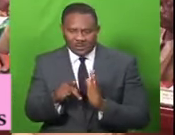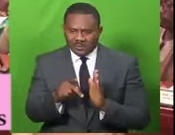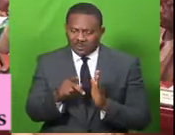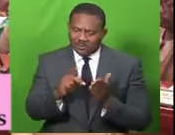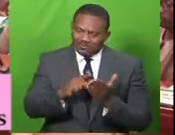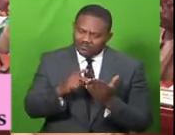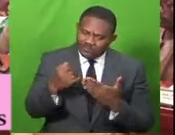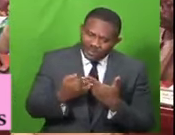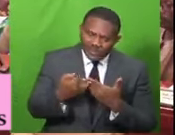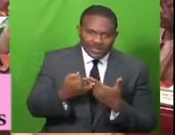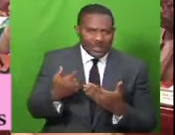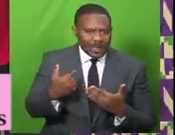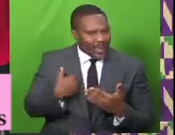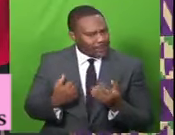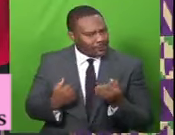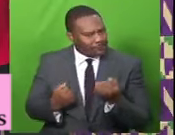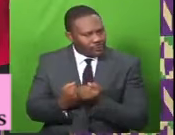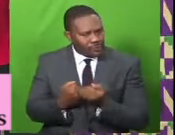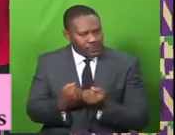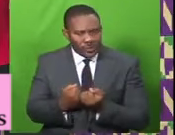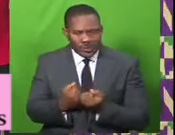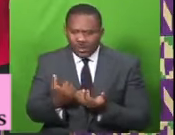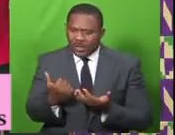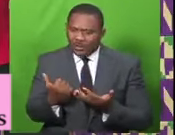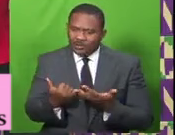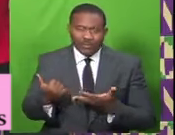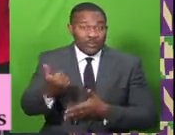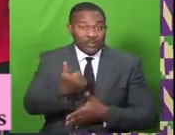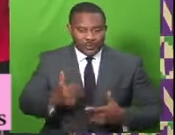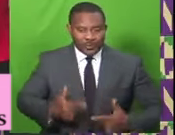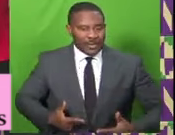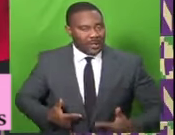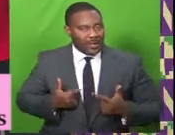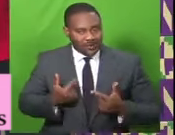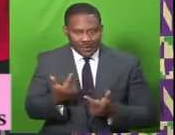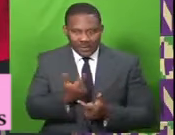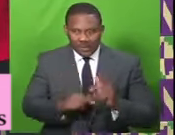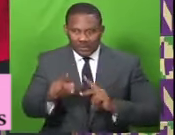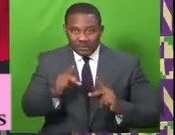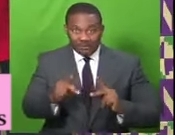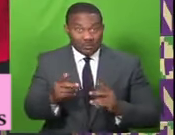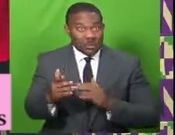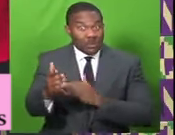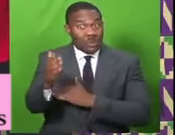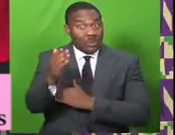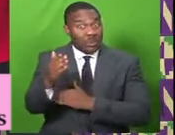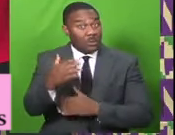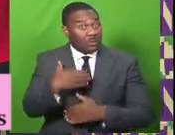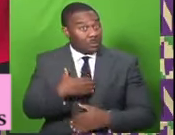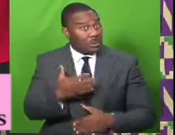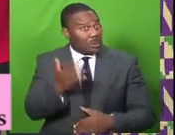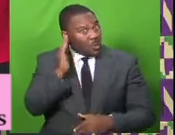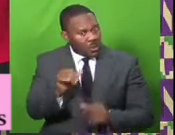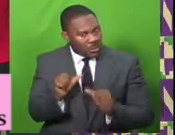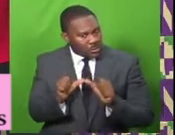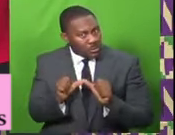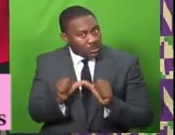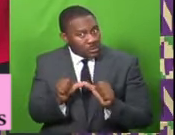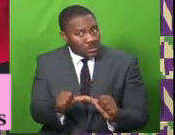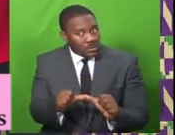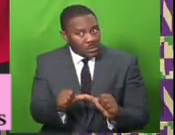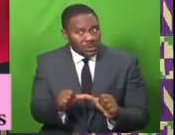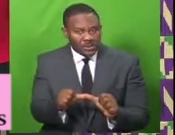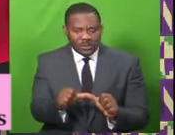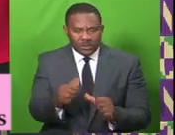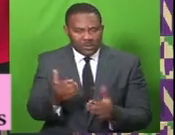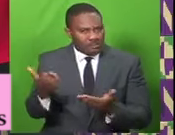projects that will help improve the quality of life of the Ghanaian people. And God willing, I'll continue on a path that